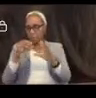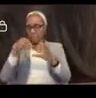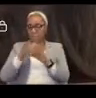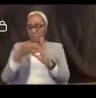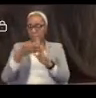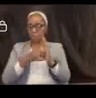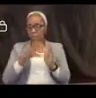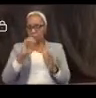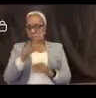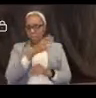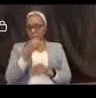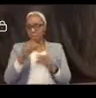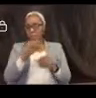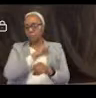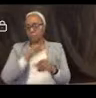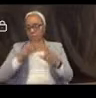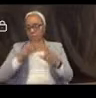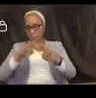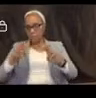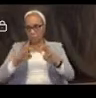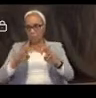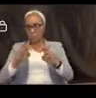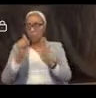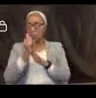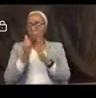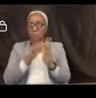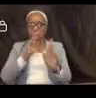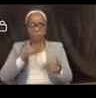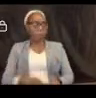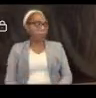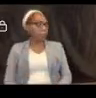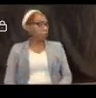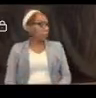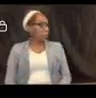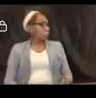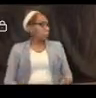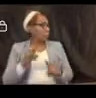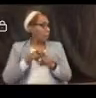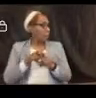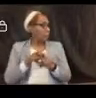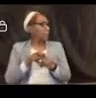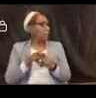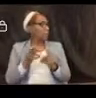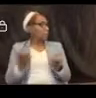staff analysis of the agenda staff report. Thank you. Is the applicant present?